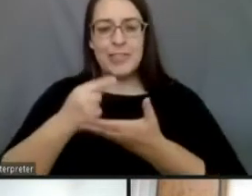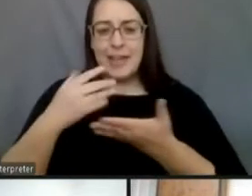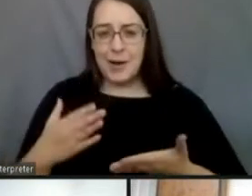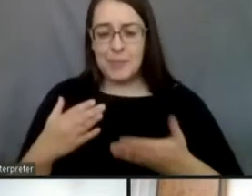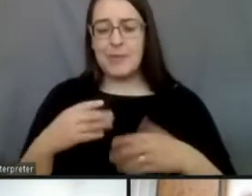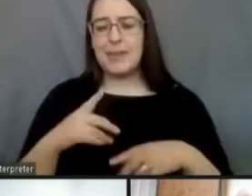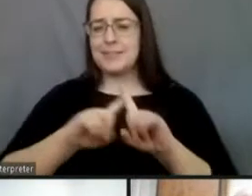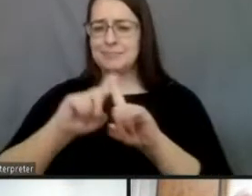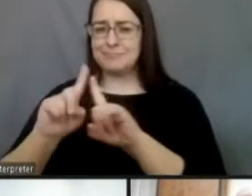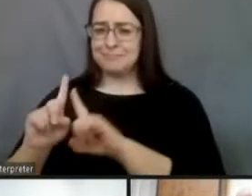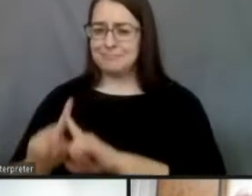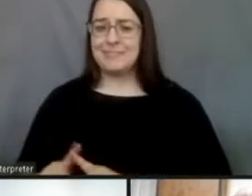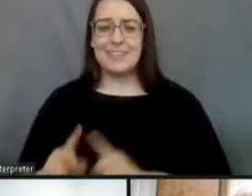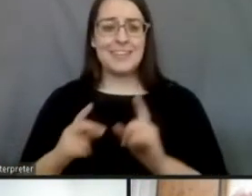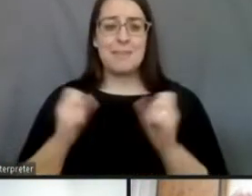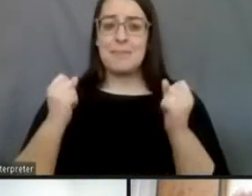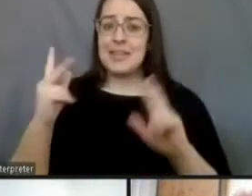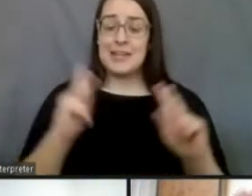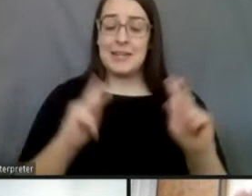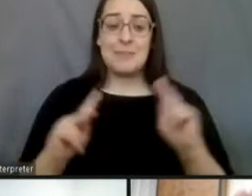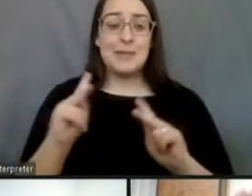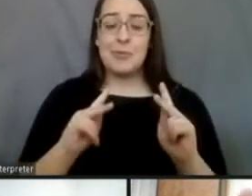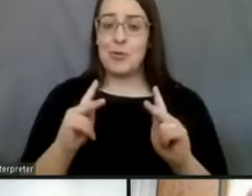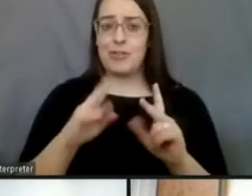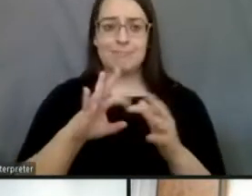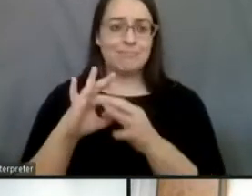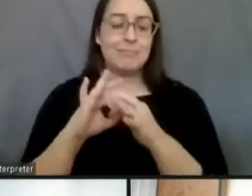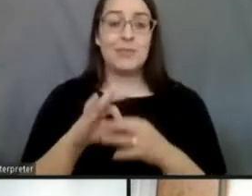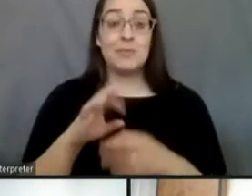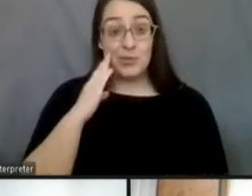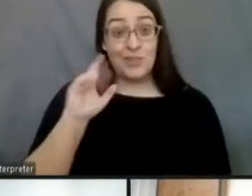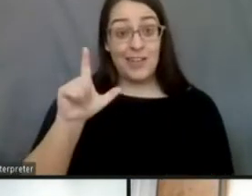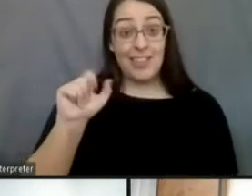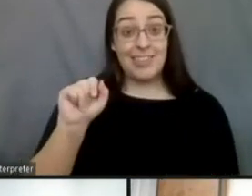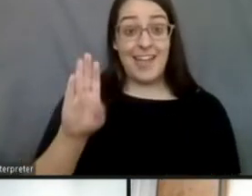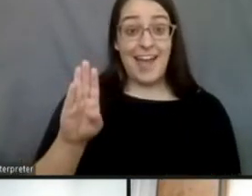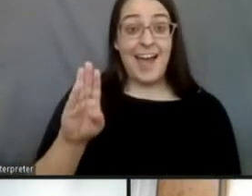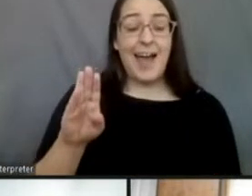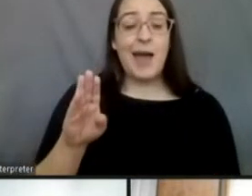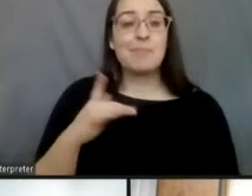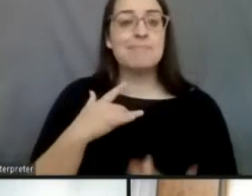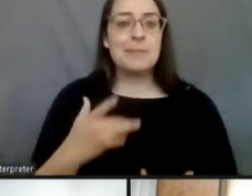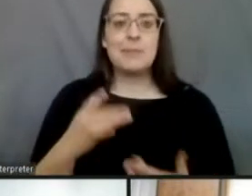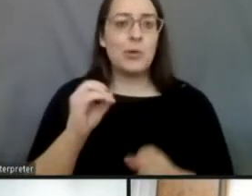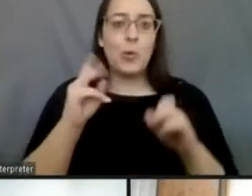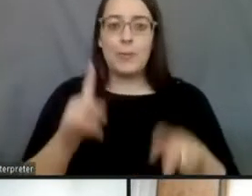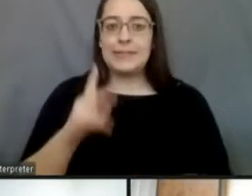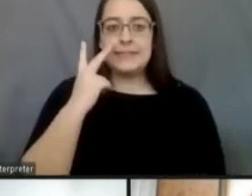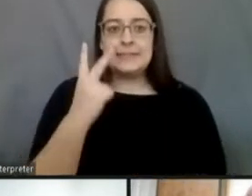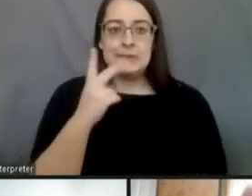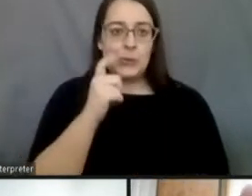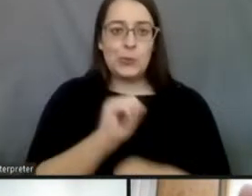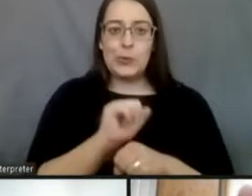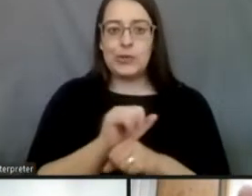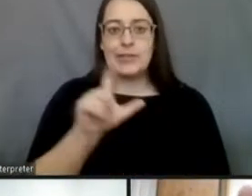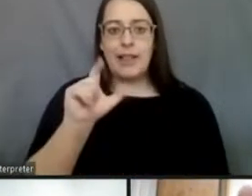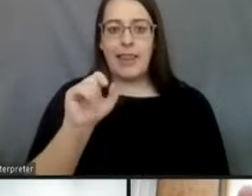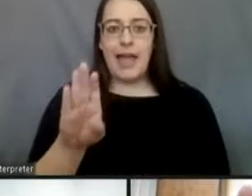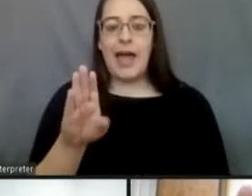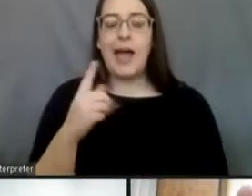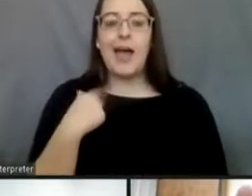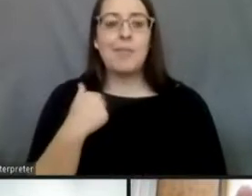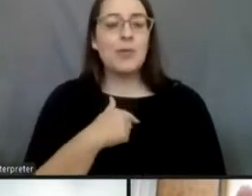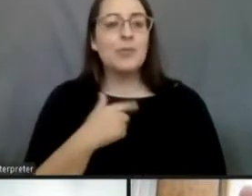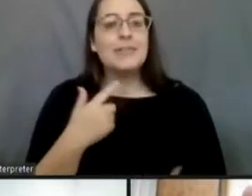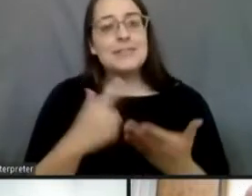many others that are making sure, well, you know, the laboratory is one of those that's behind the curtain. It's often something we forget